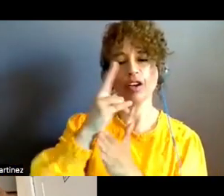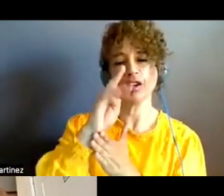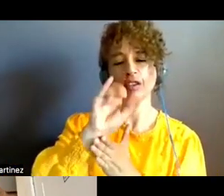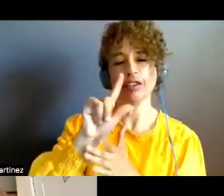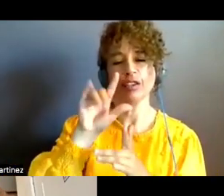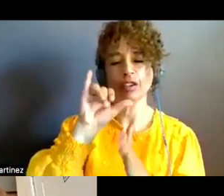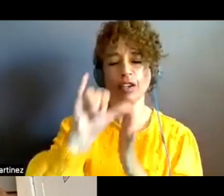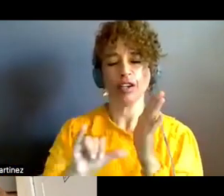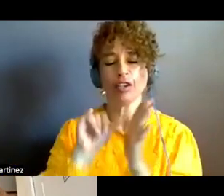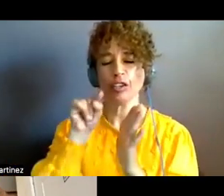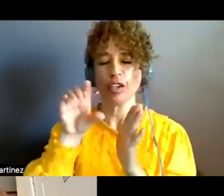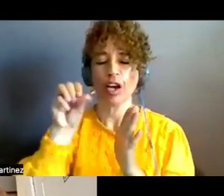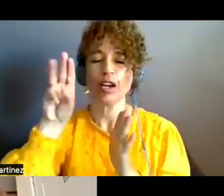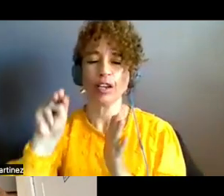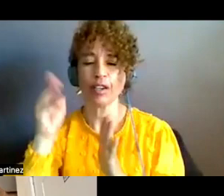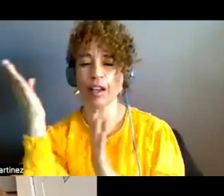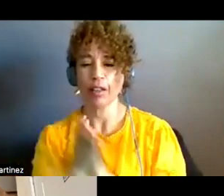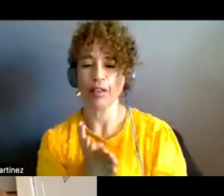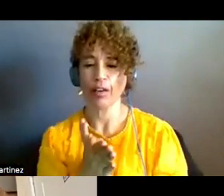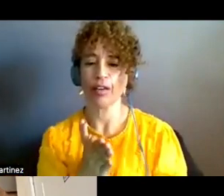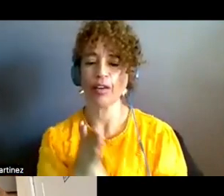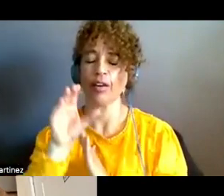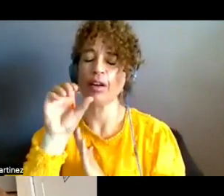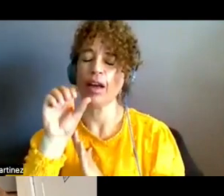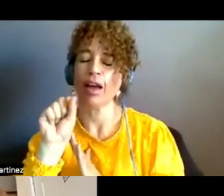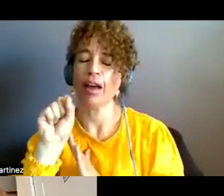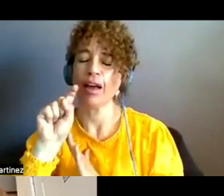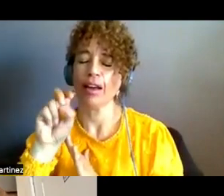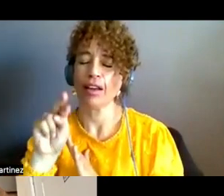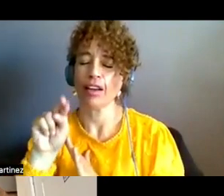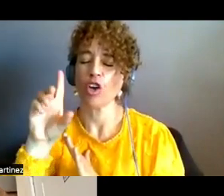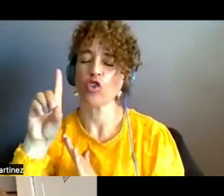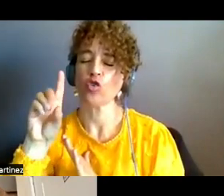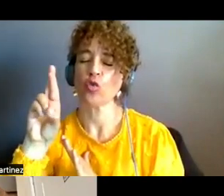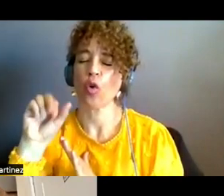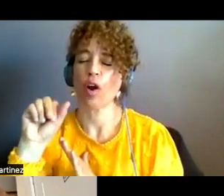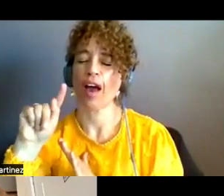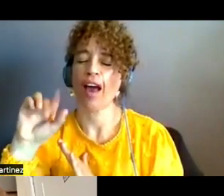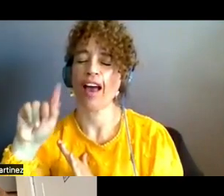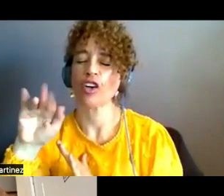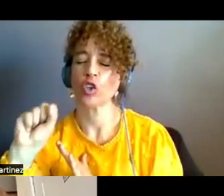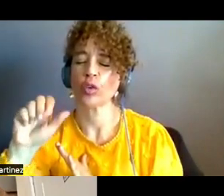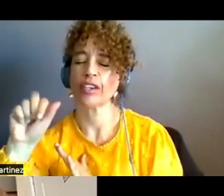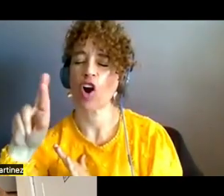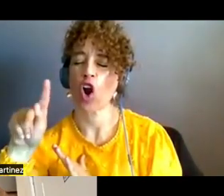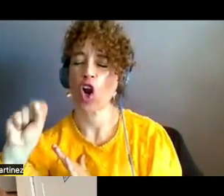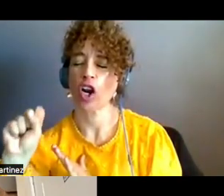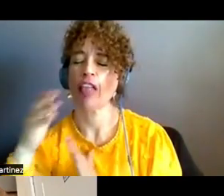youtube.com/@DrakeatArts. Thank you so much.